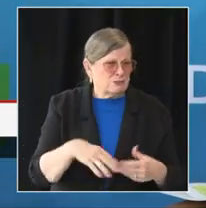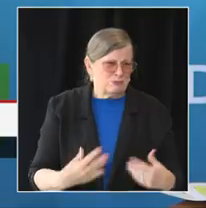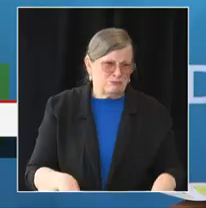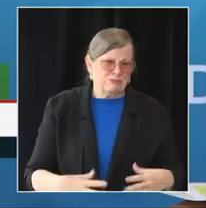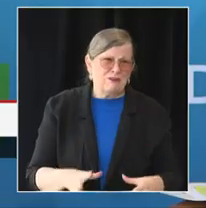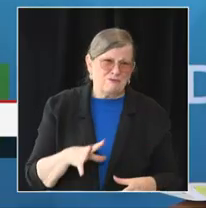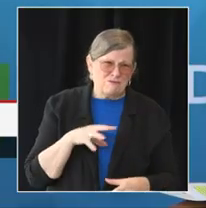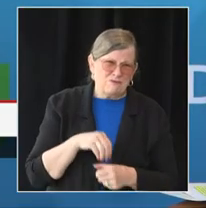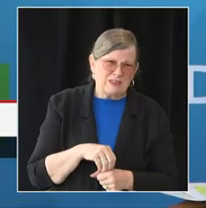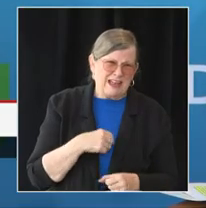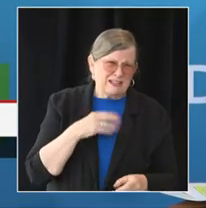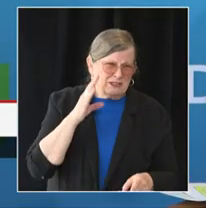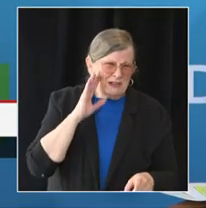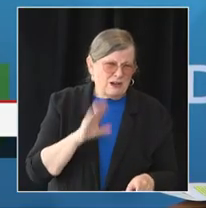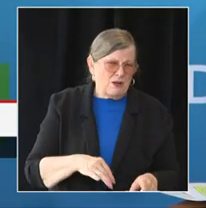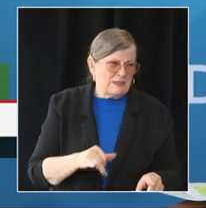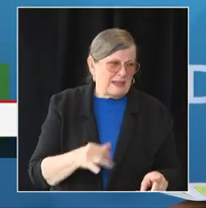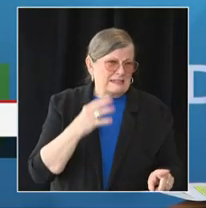Sometimes the